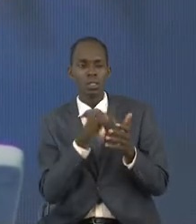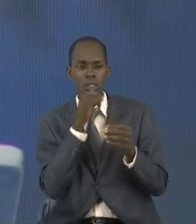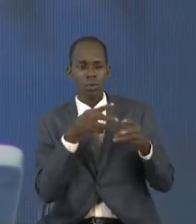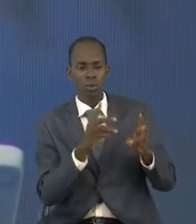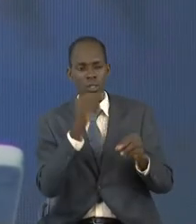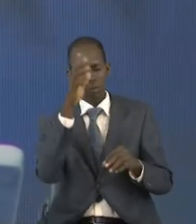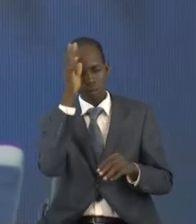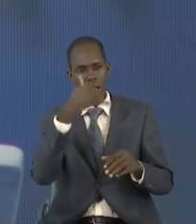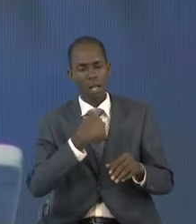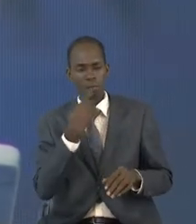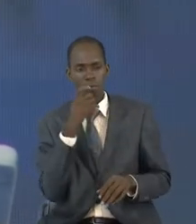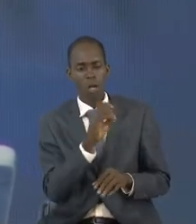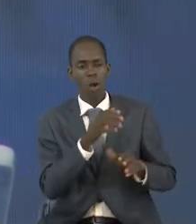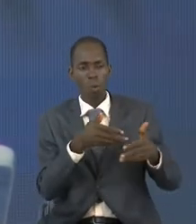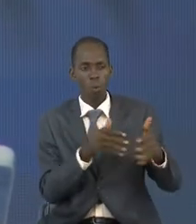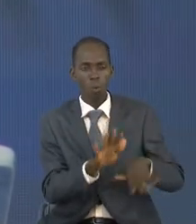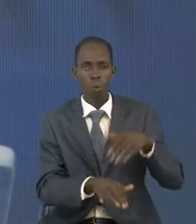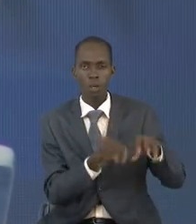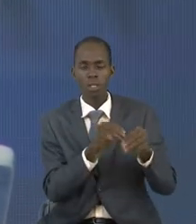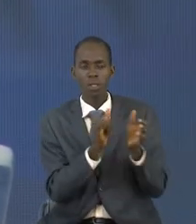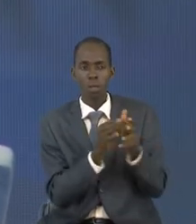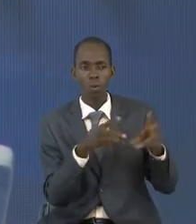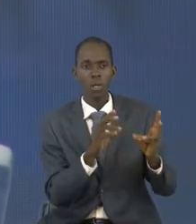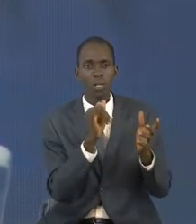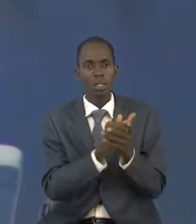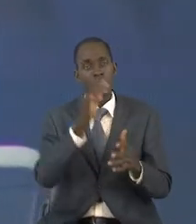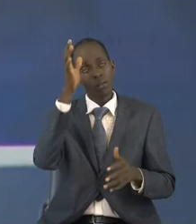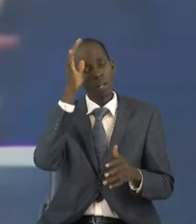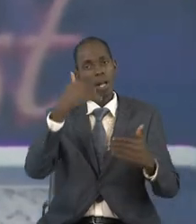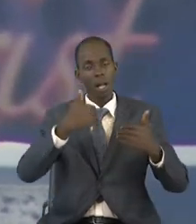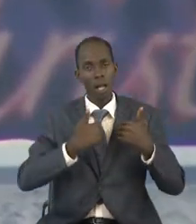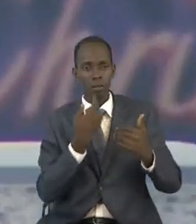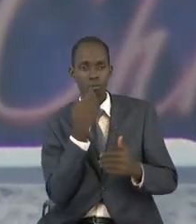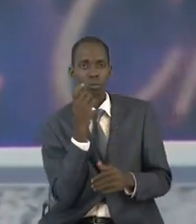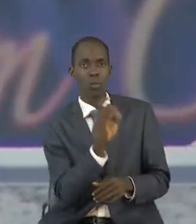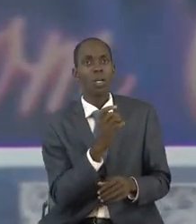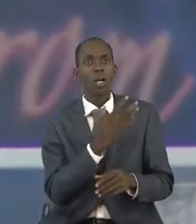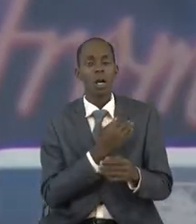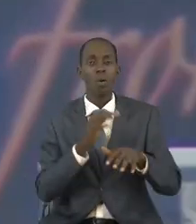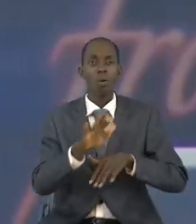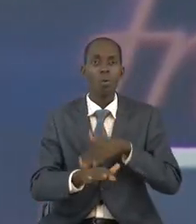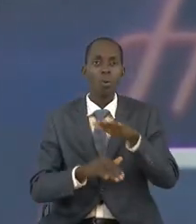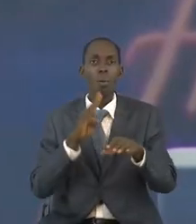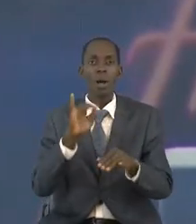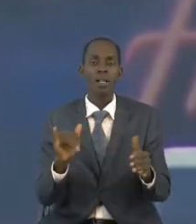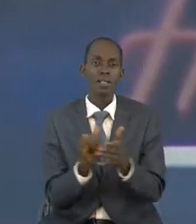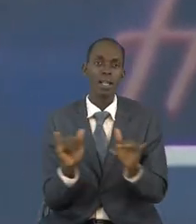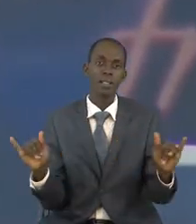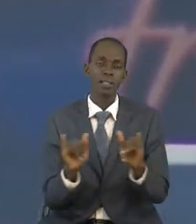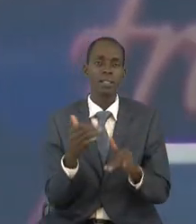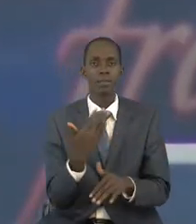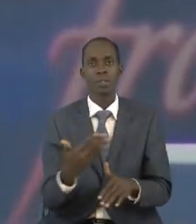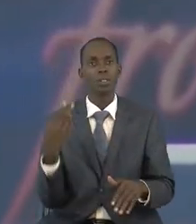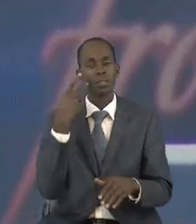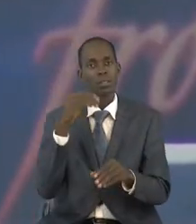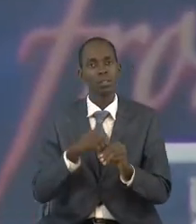walked in the way that the Father has ordained, and we walk by that same faith. Galatians chapter 2, reading